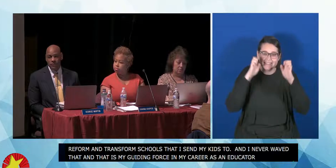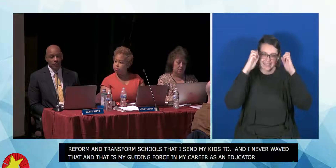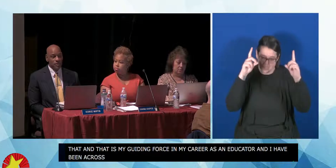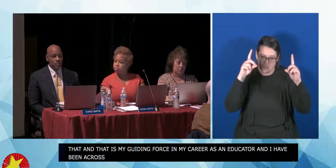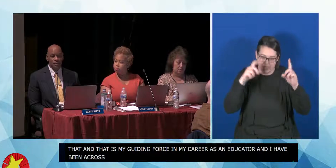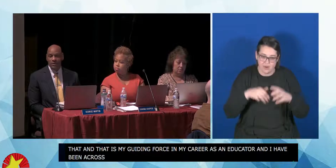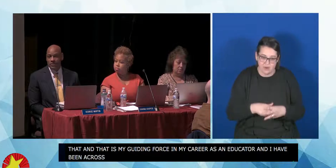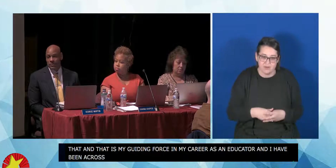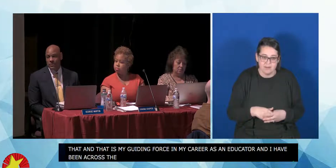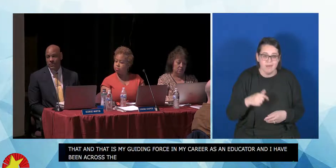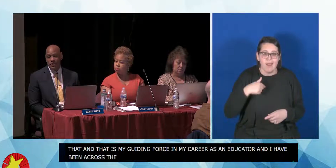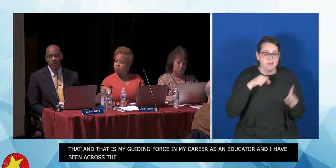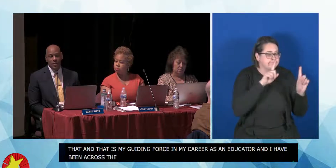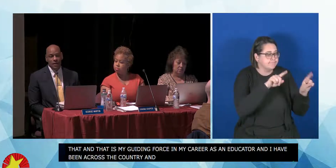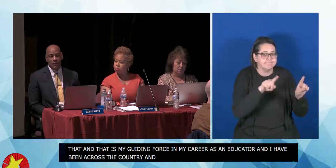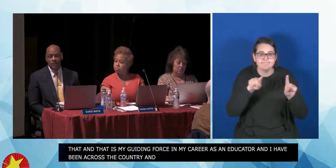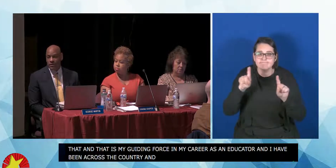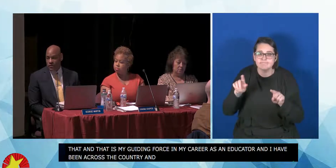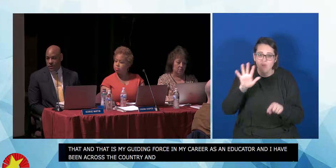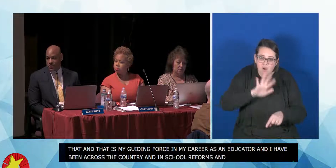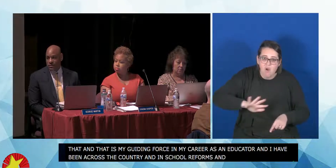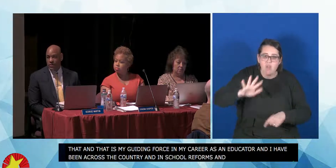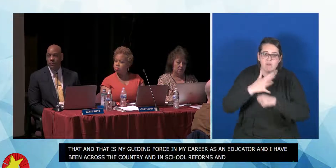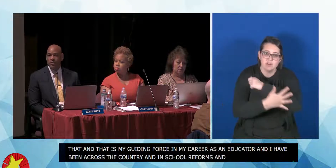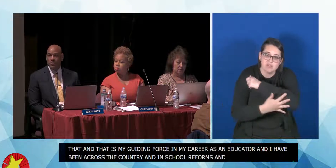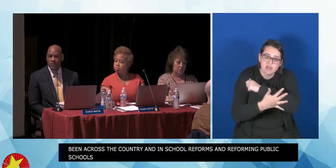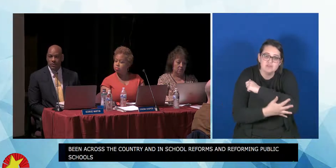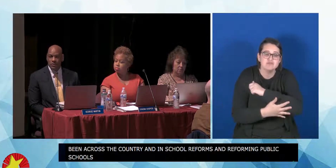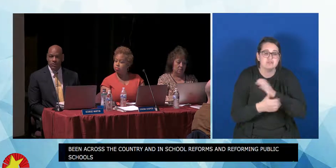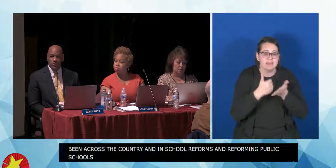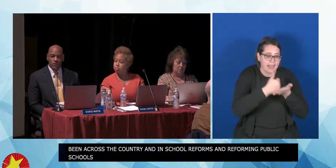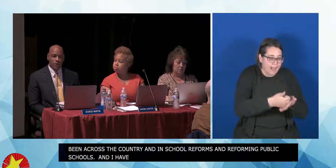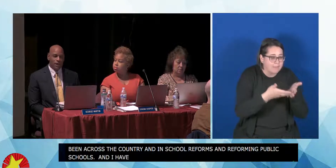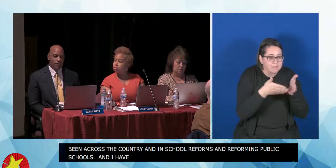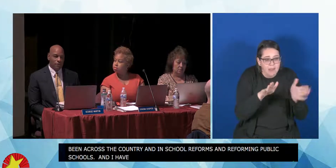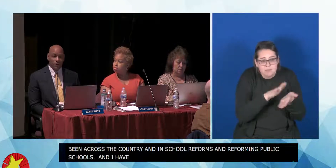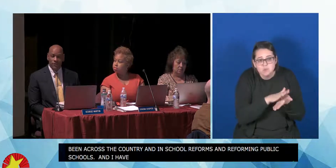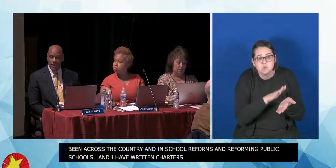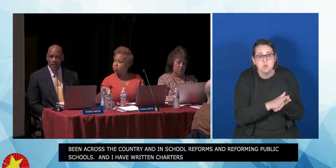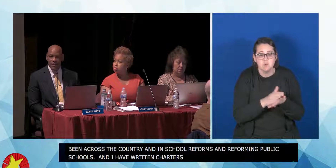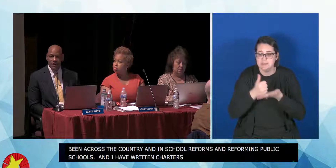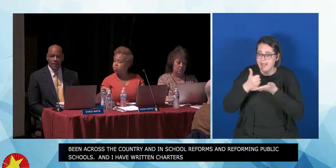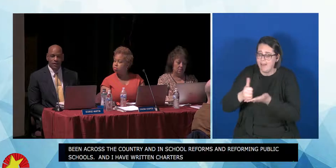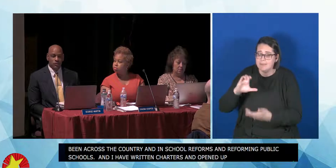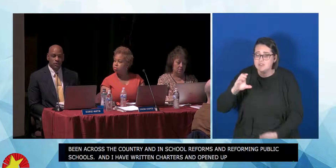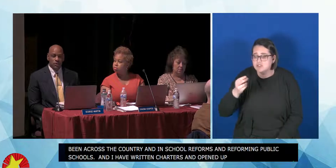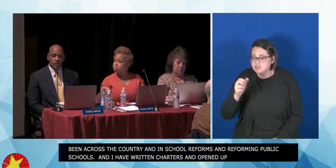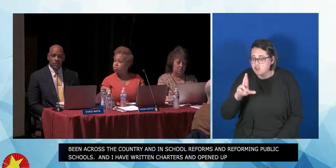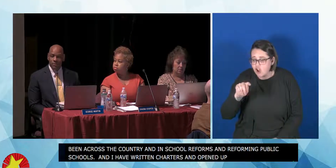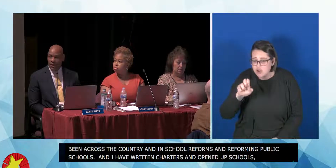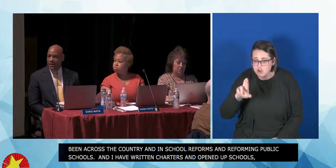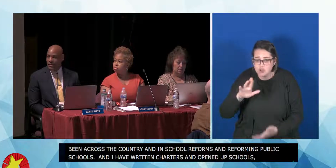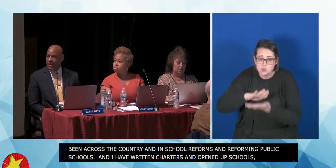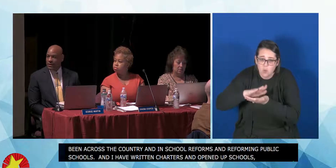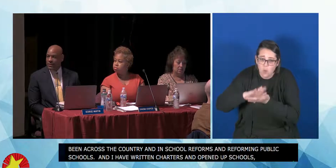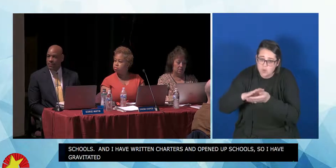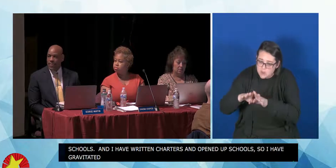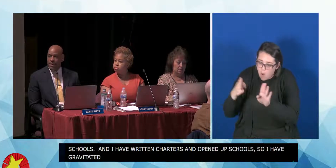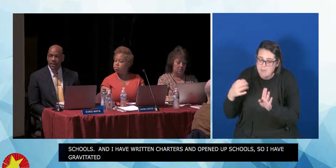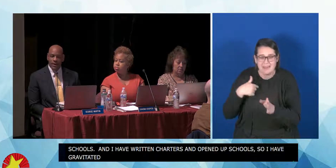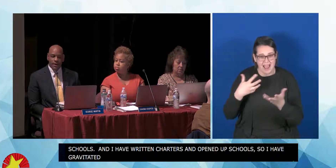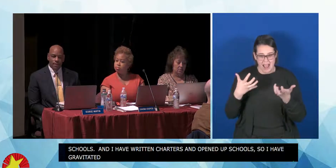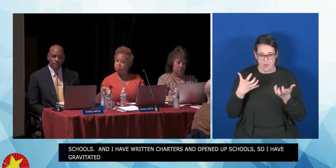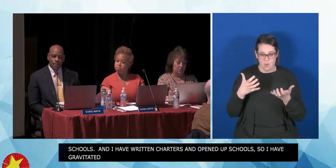reforms, reforming public schools. I've written charters, opened up schools, so I've gravitated towards making it better.